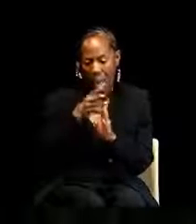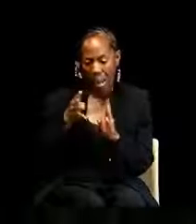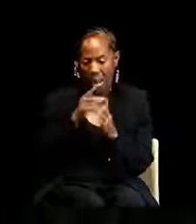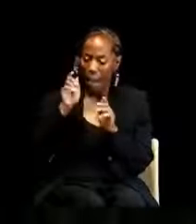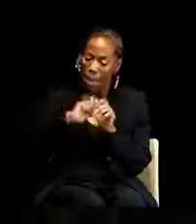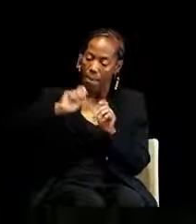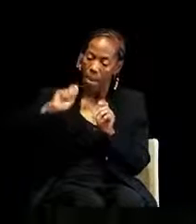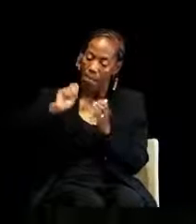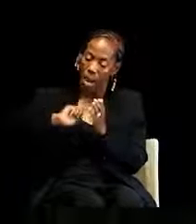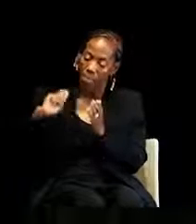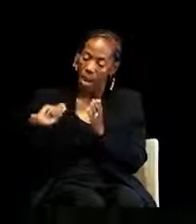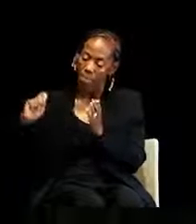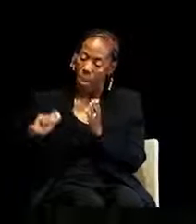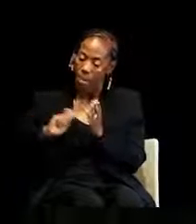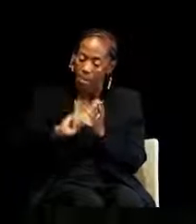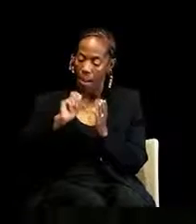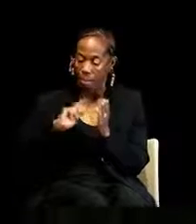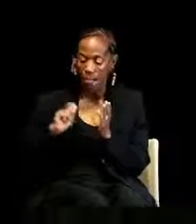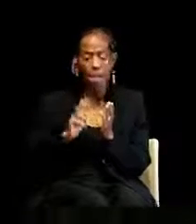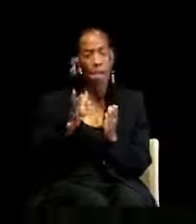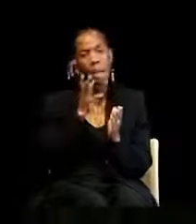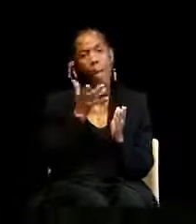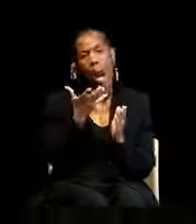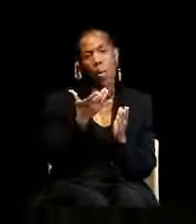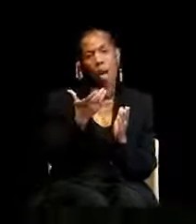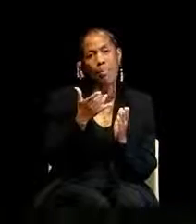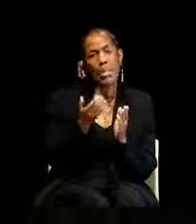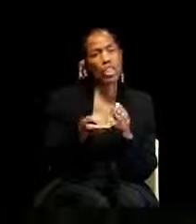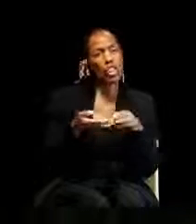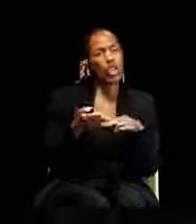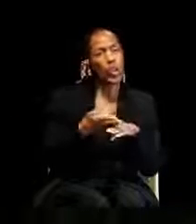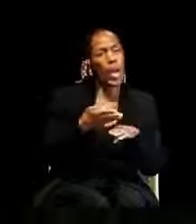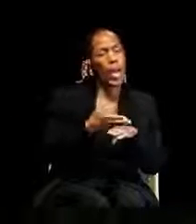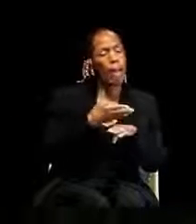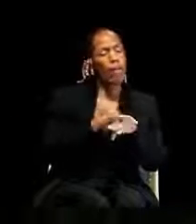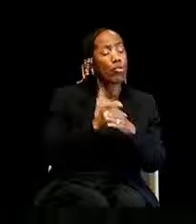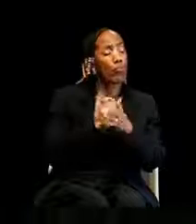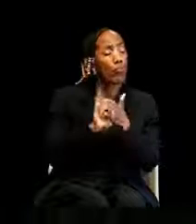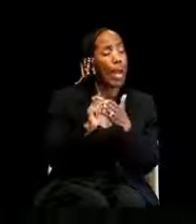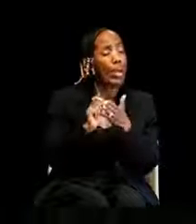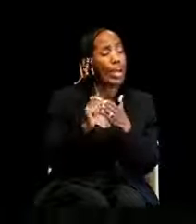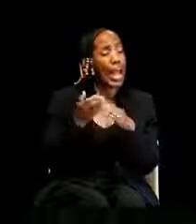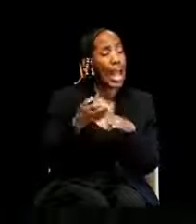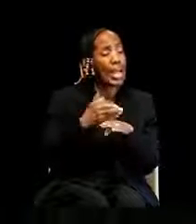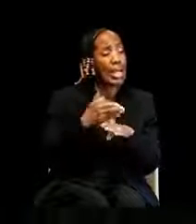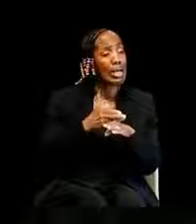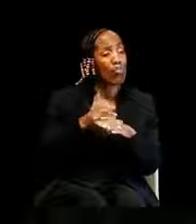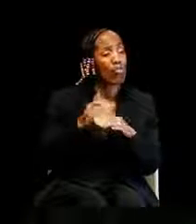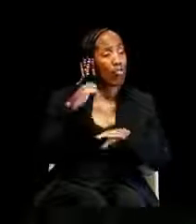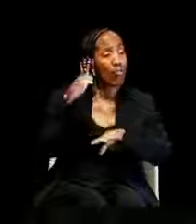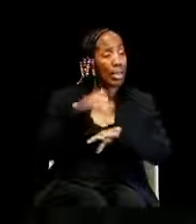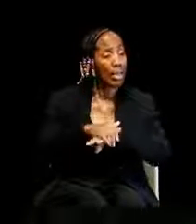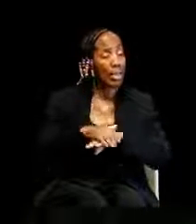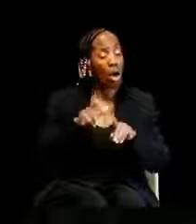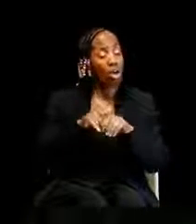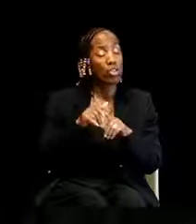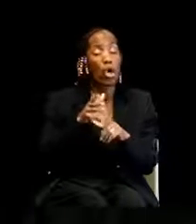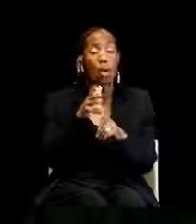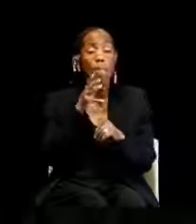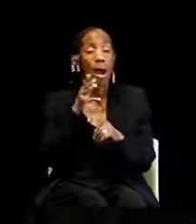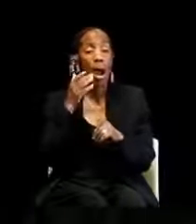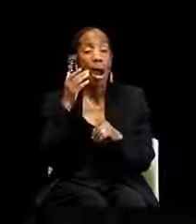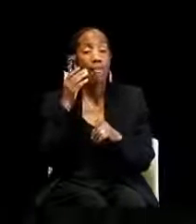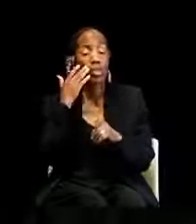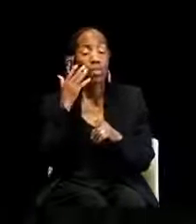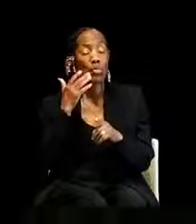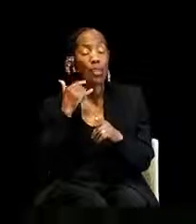way that she wanted me to improve on my writing and my English, but also because she knew that writing was my portion,